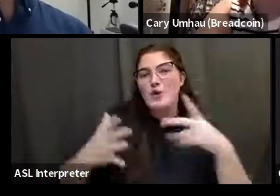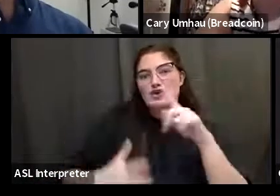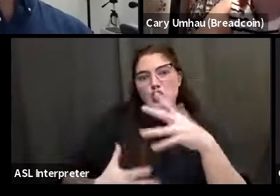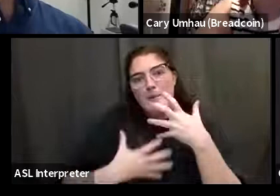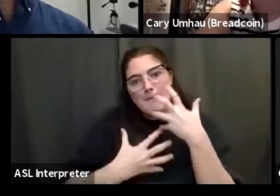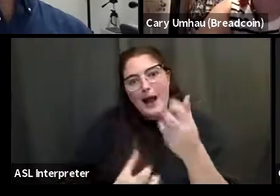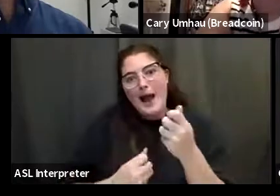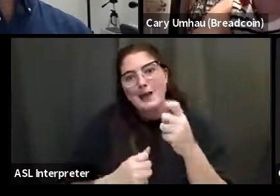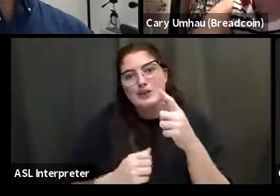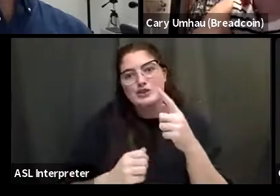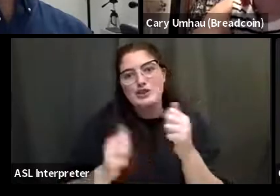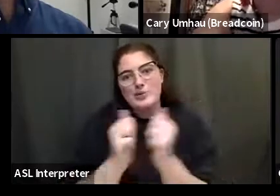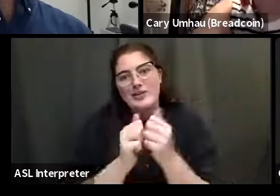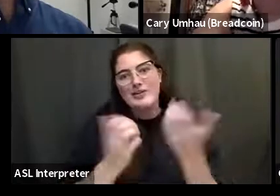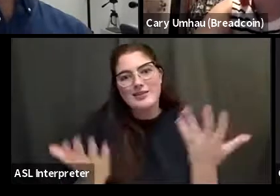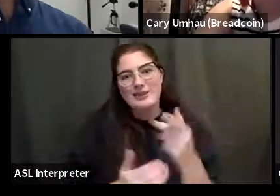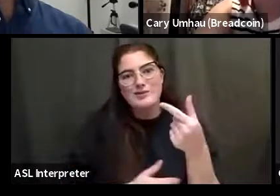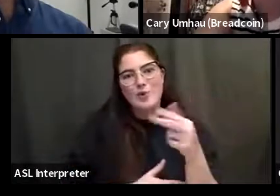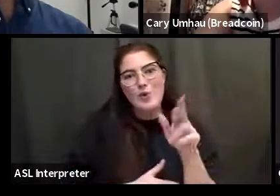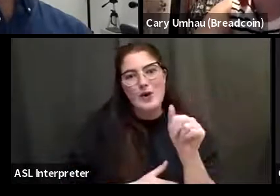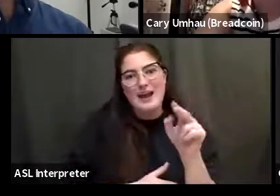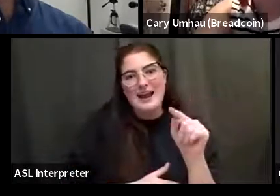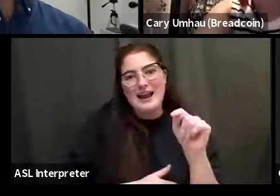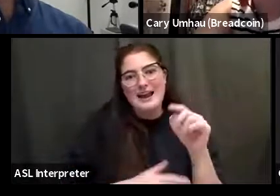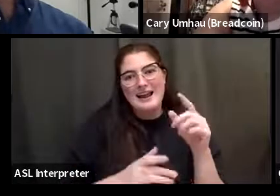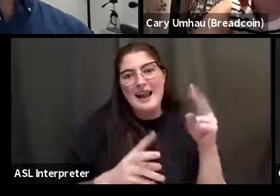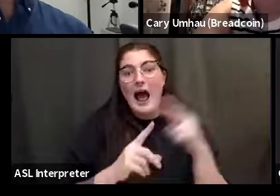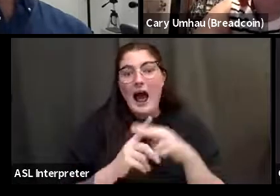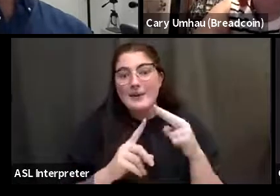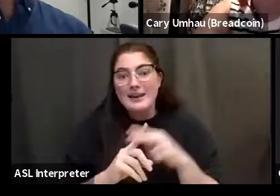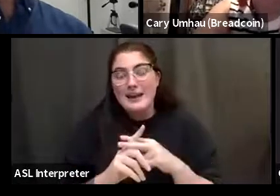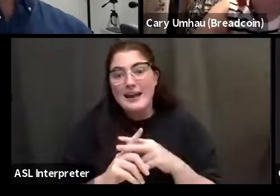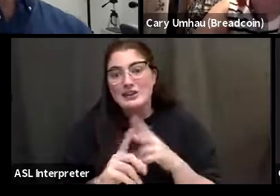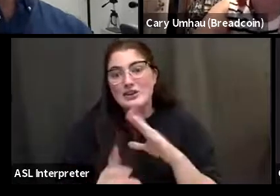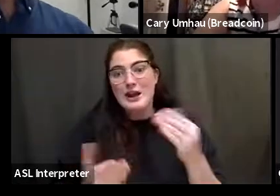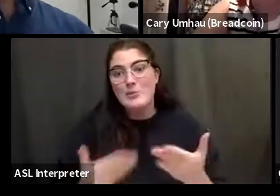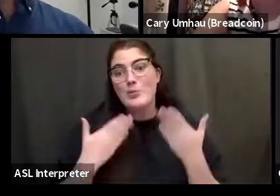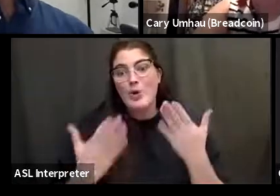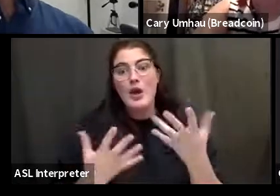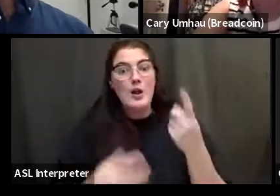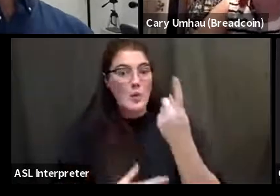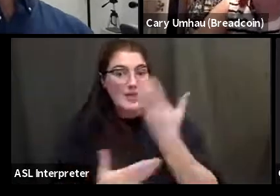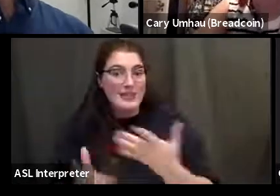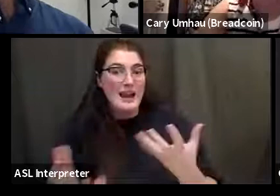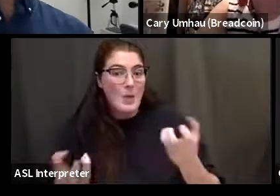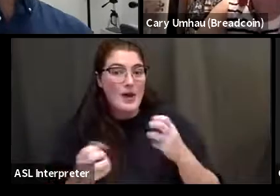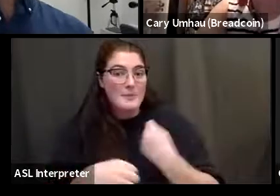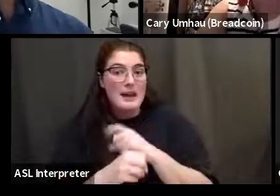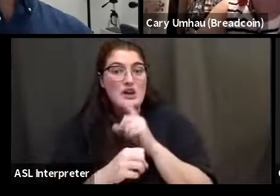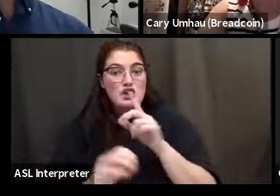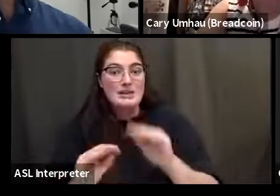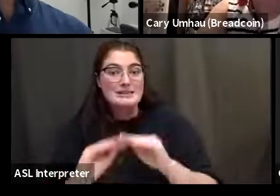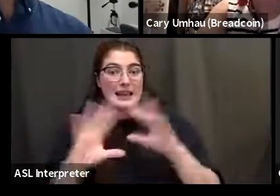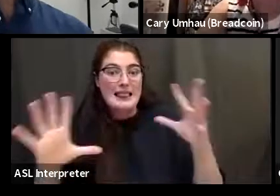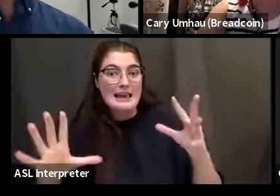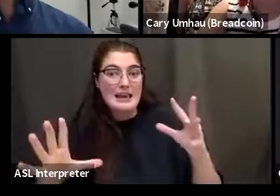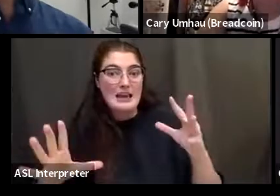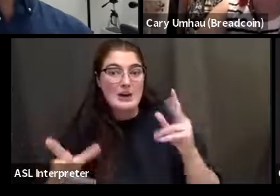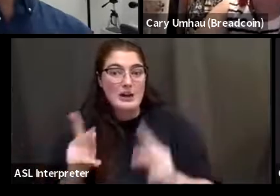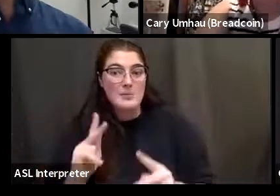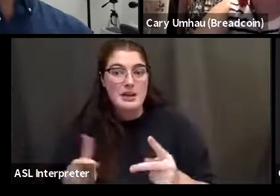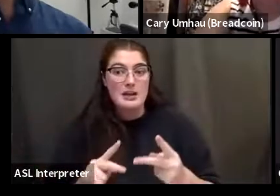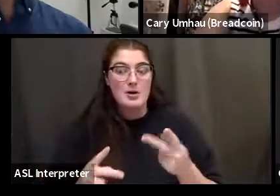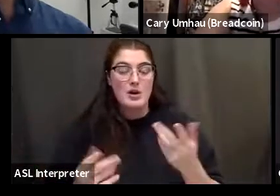grant application and this proposal. One thing I just want to make sure is clear to folks is that, you know, what's